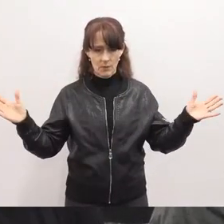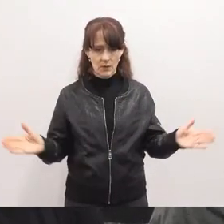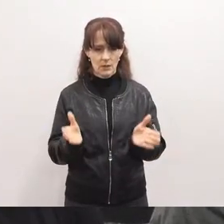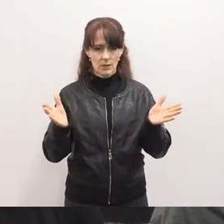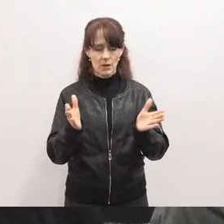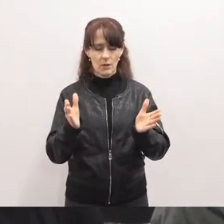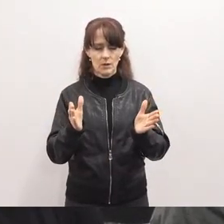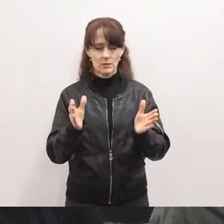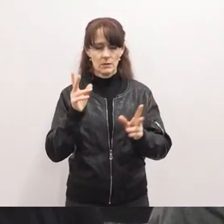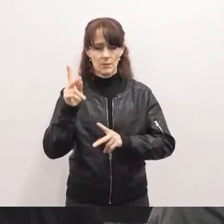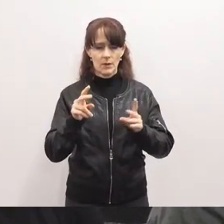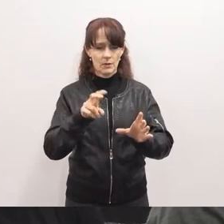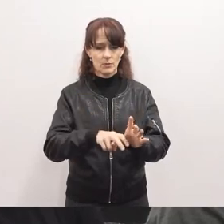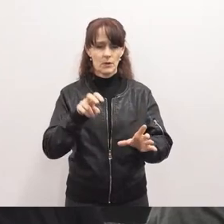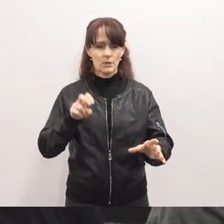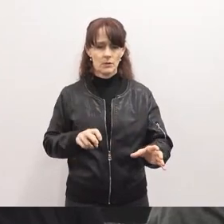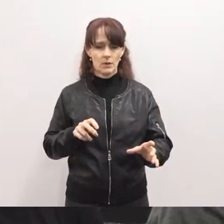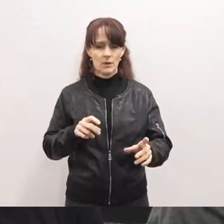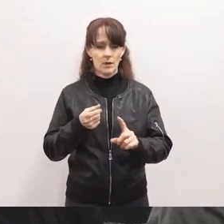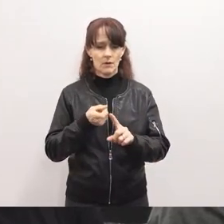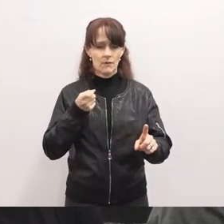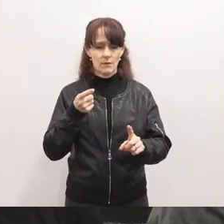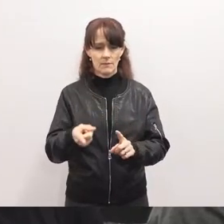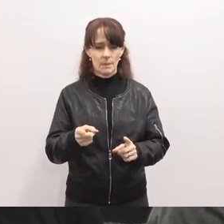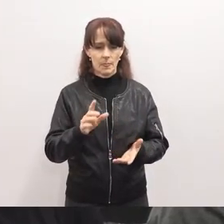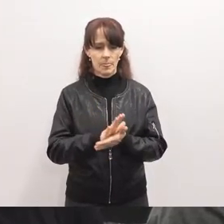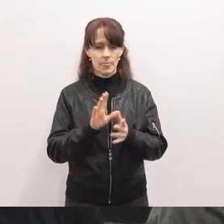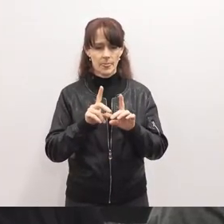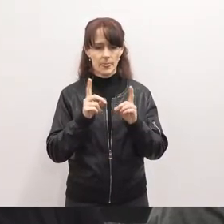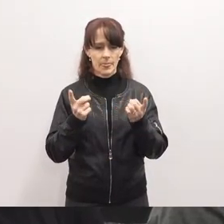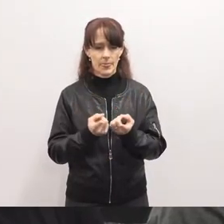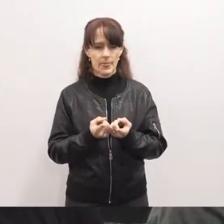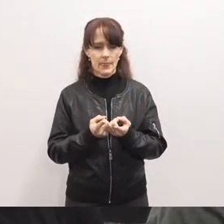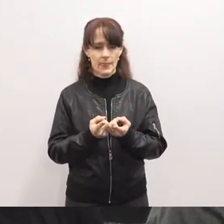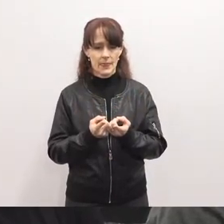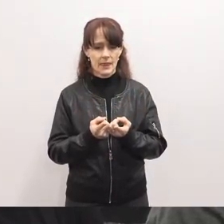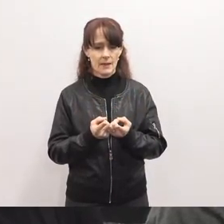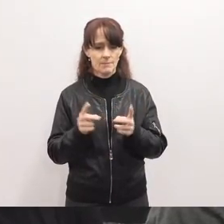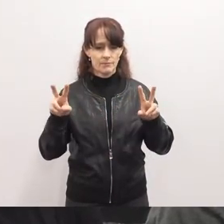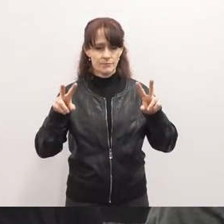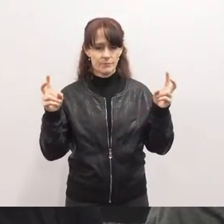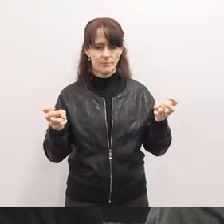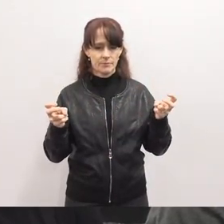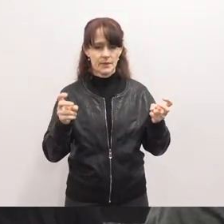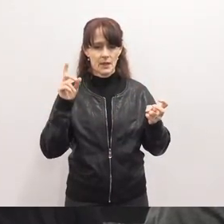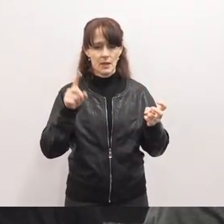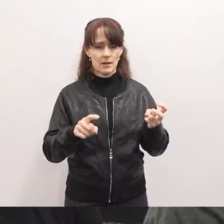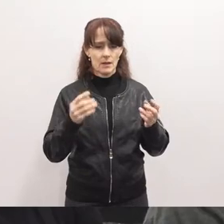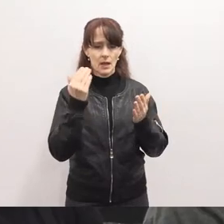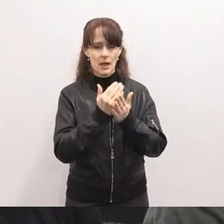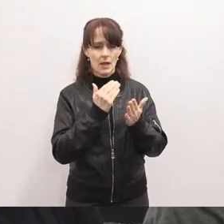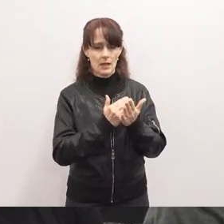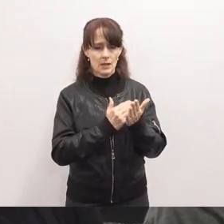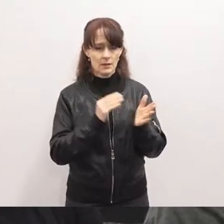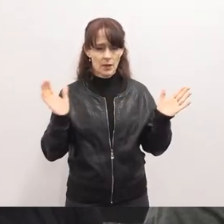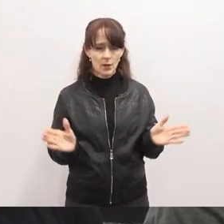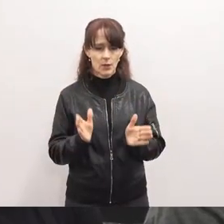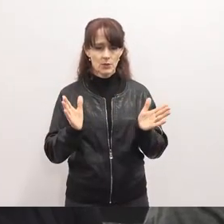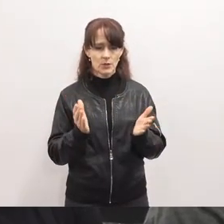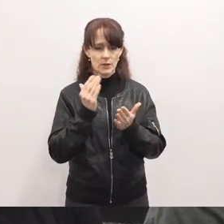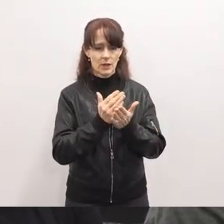parents to withdraw their children from this school district, because this topic must be agendized, and I urge you guys